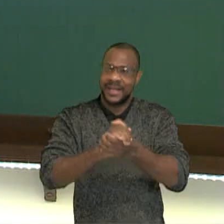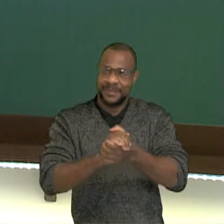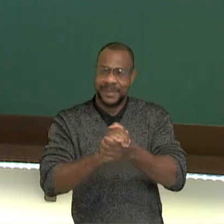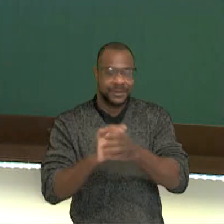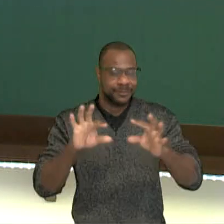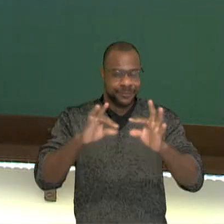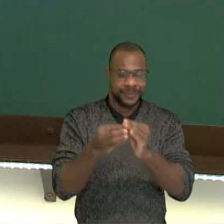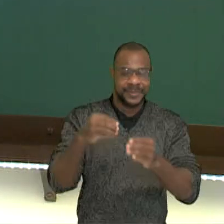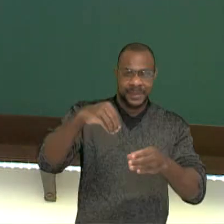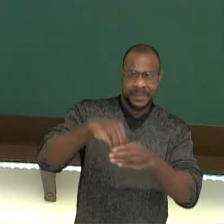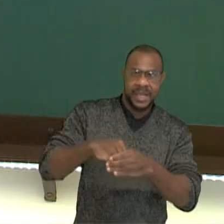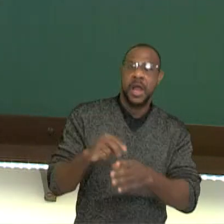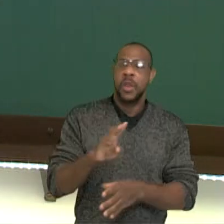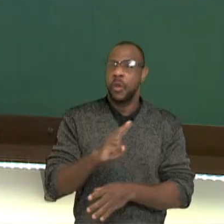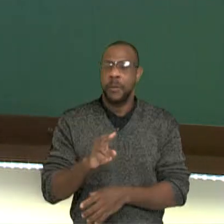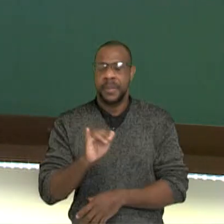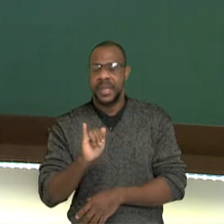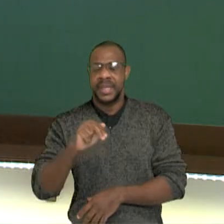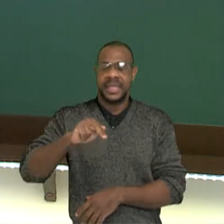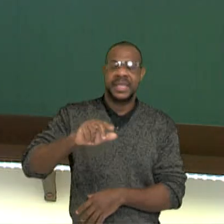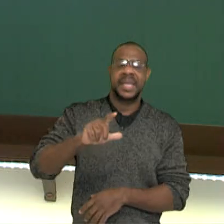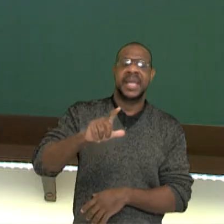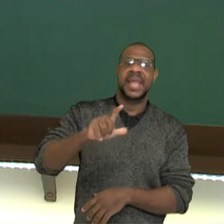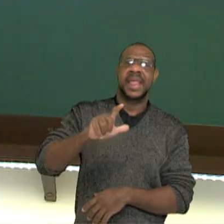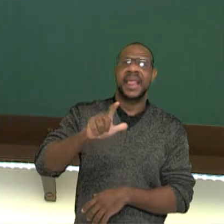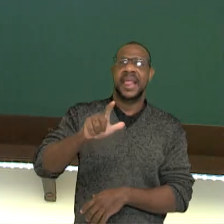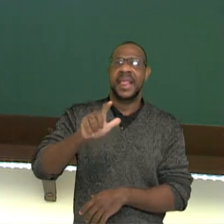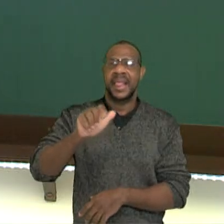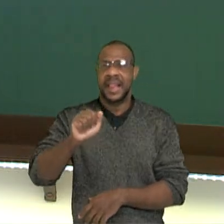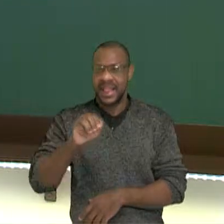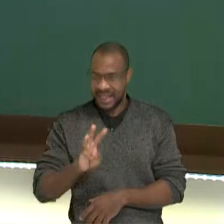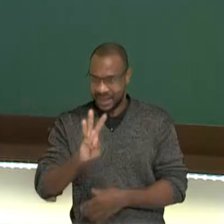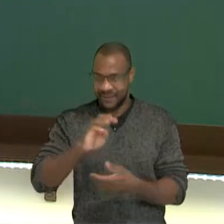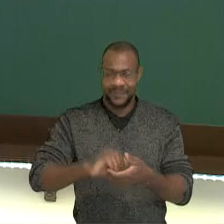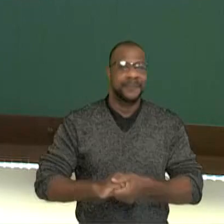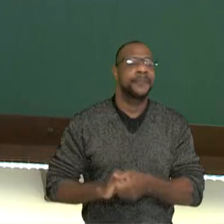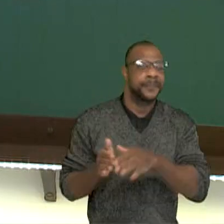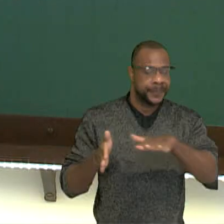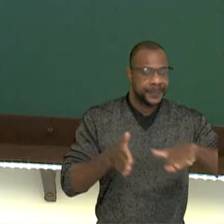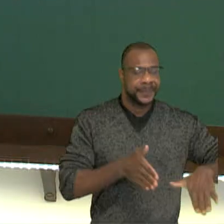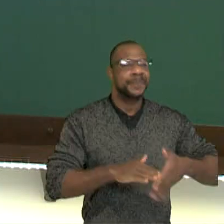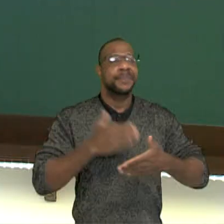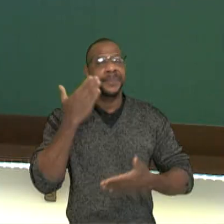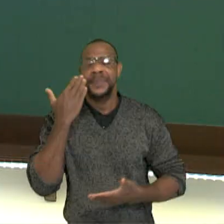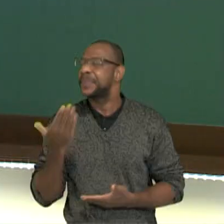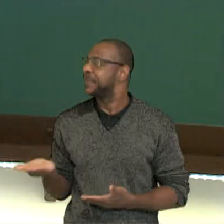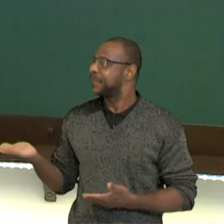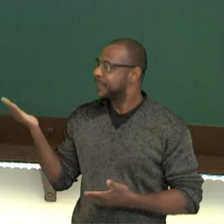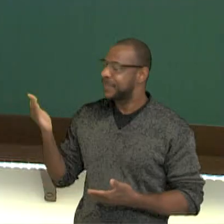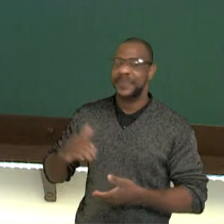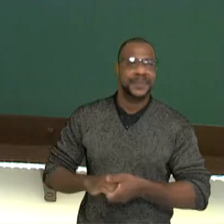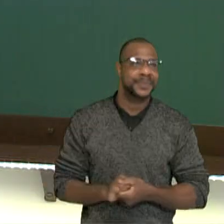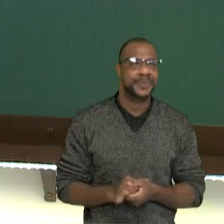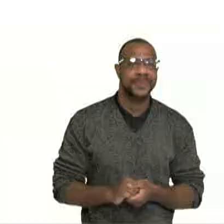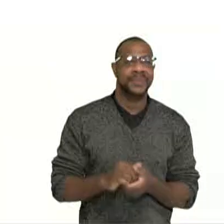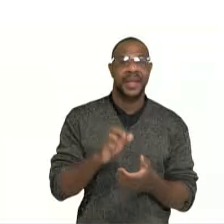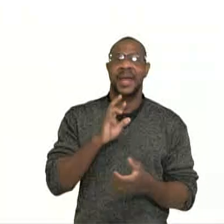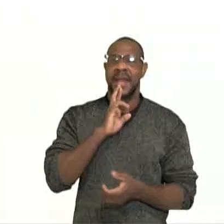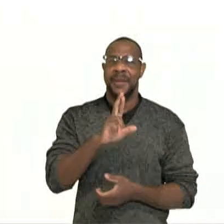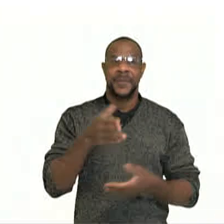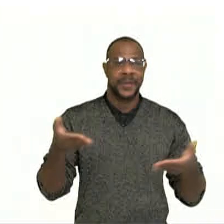possessivos que estão em destaque nos espaços em branco. Então, nós temos aqui, his and her parents are very